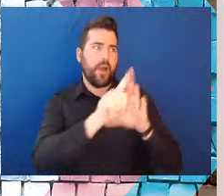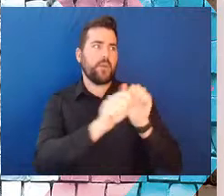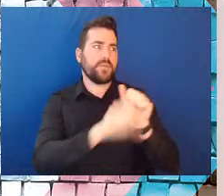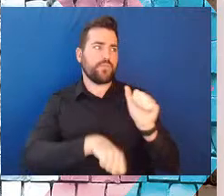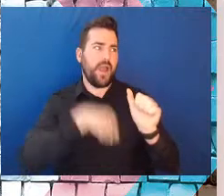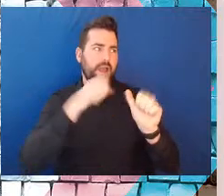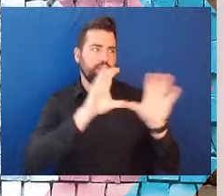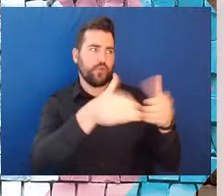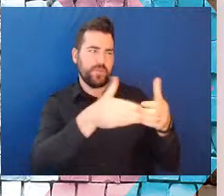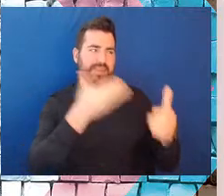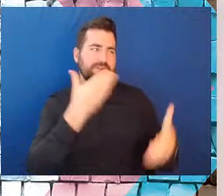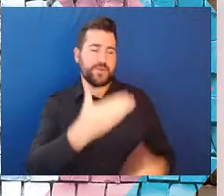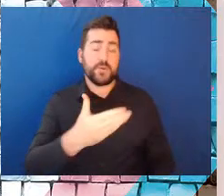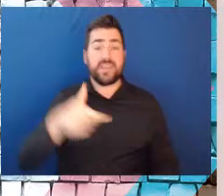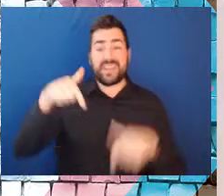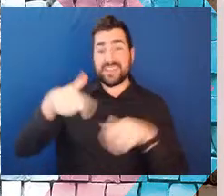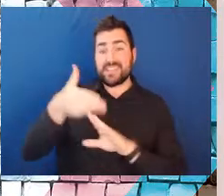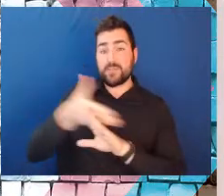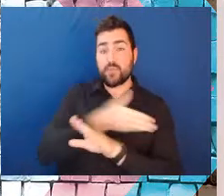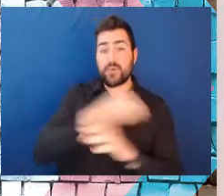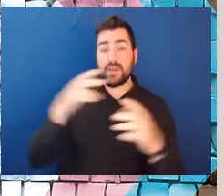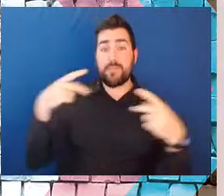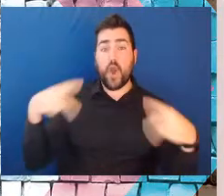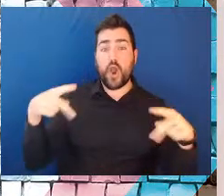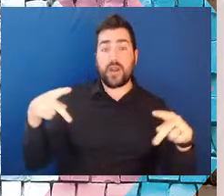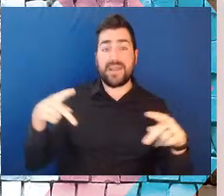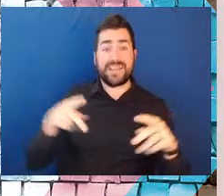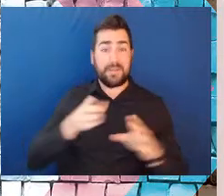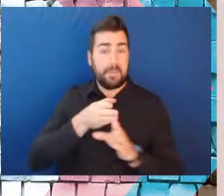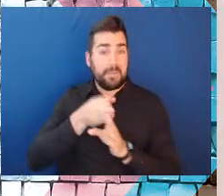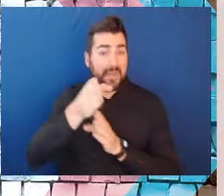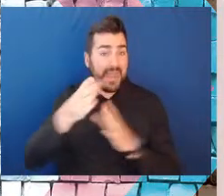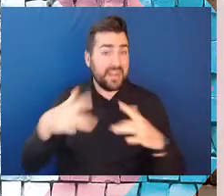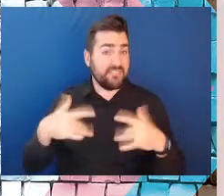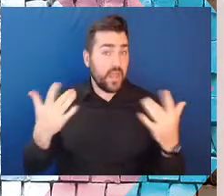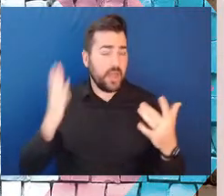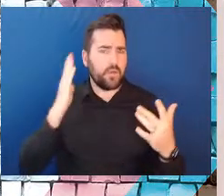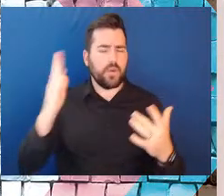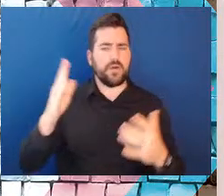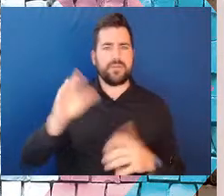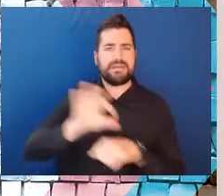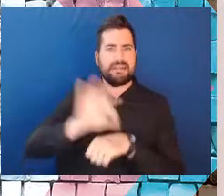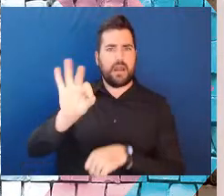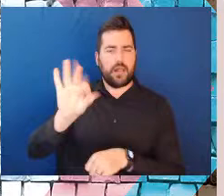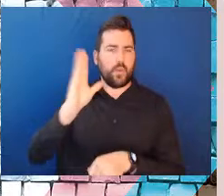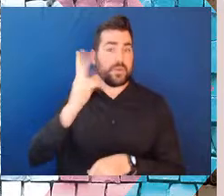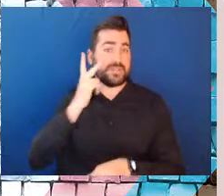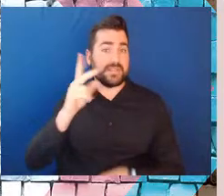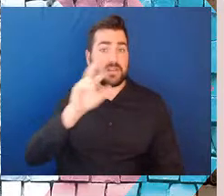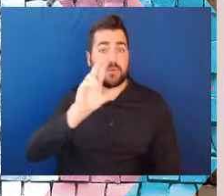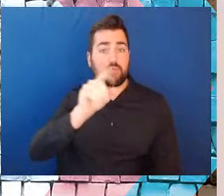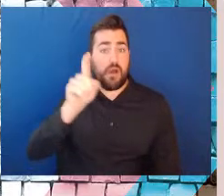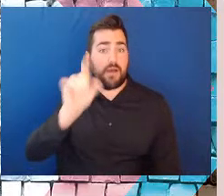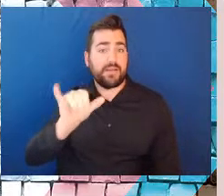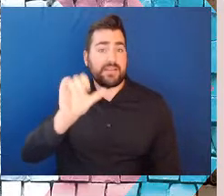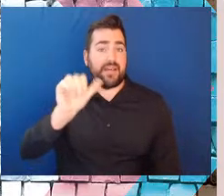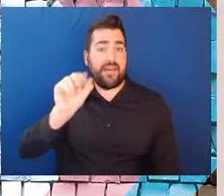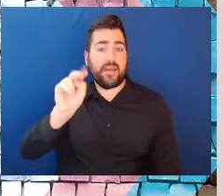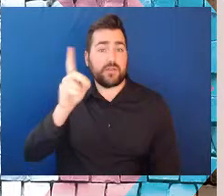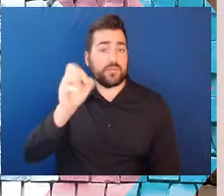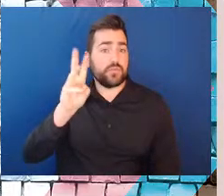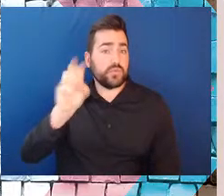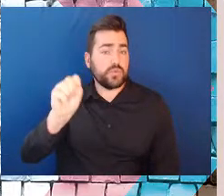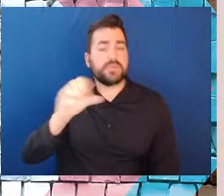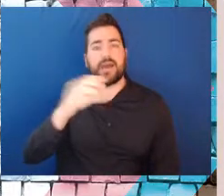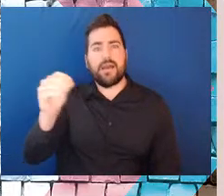pre-party to the main event. The main event is at 8 o'clock and you'll be able to see headliners like Roxy Andrews and Detox from RuPaul's Drag Race, as well as